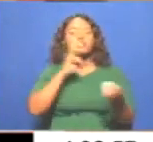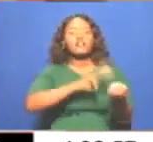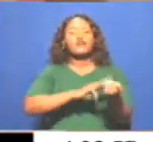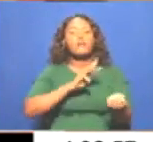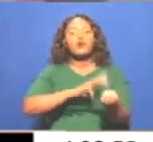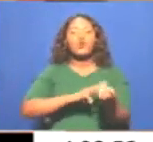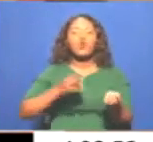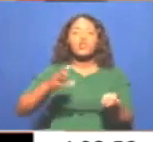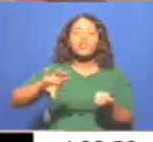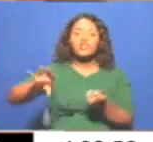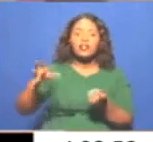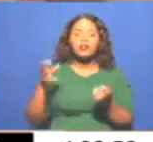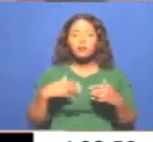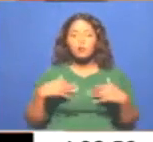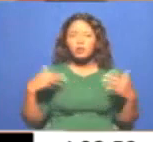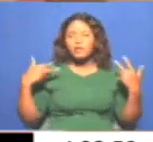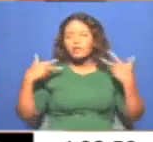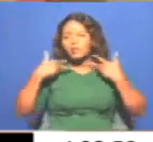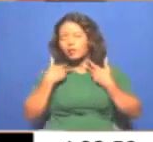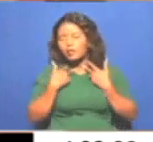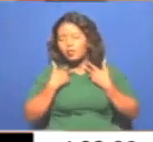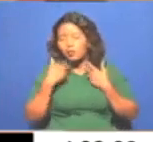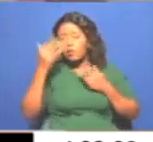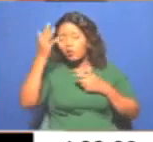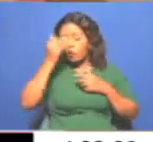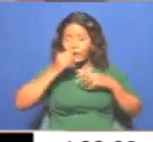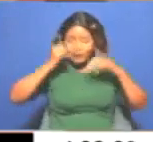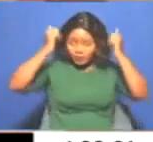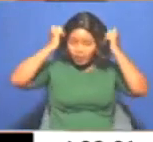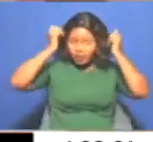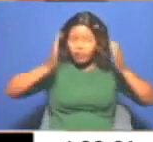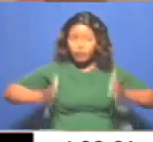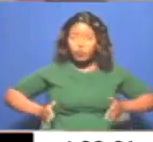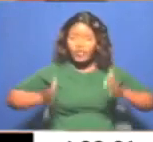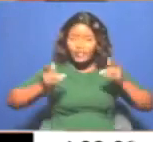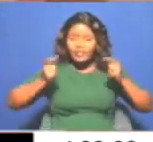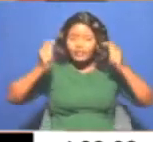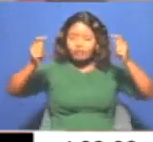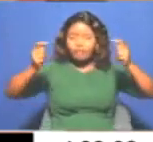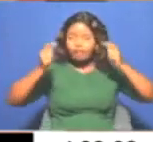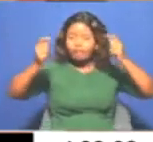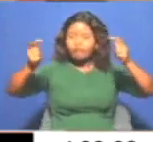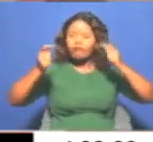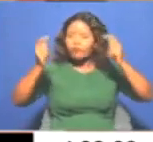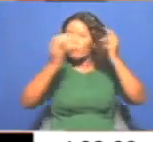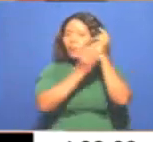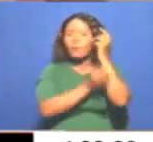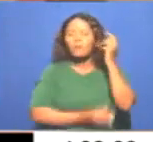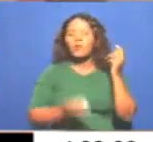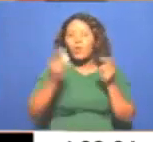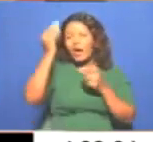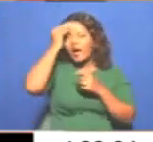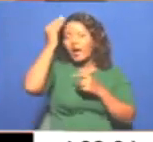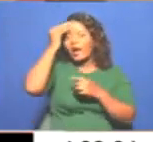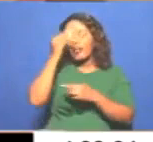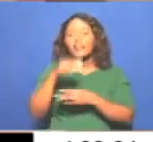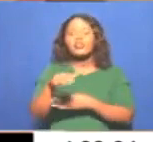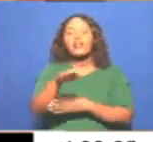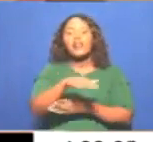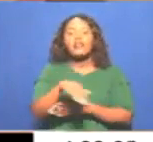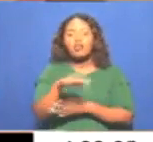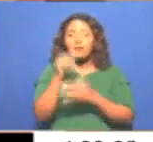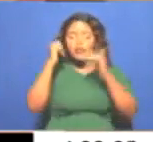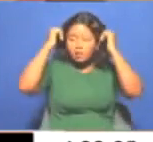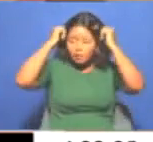paralyzed for better part of the day after students protested what they termed as poor learning environment. The students also want